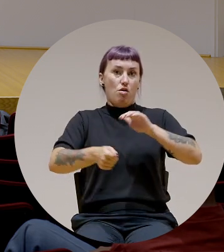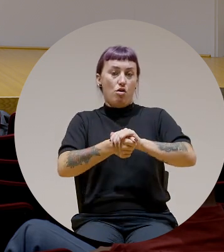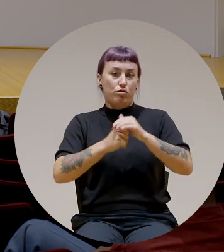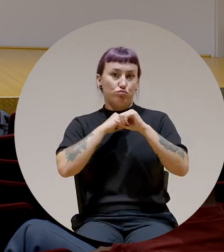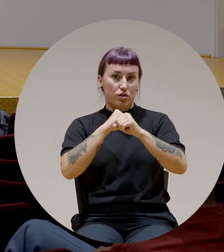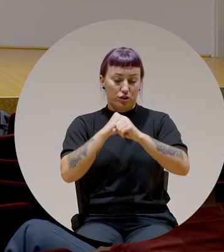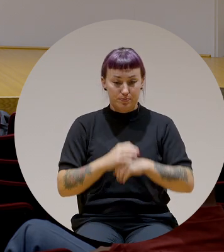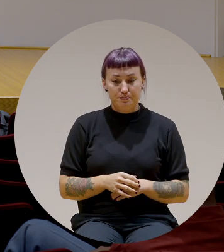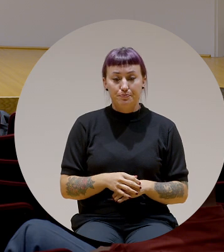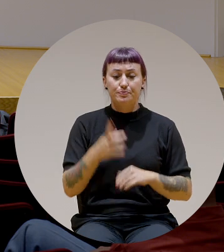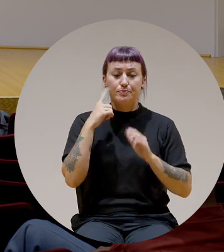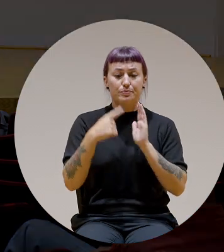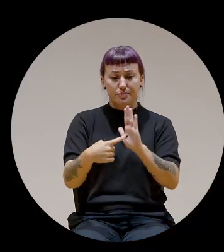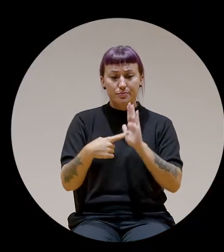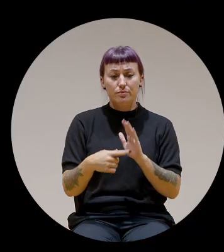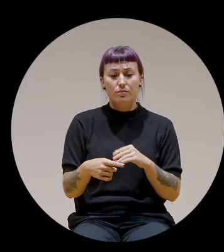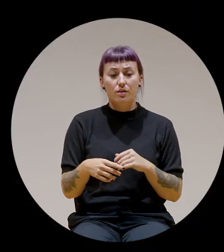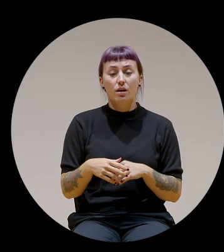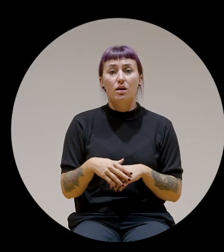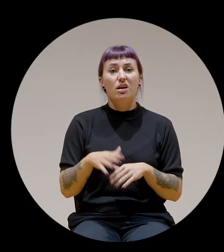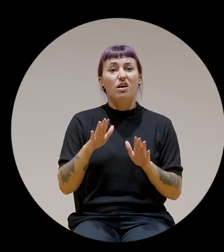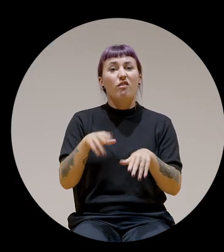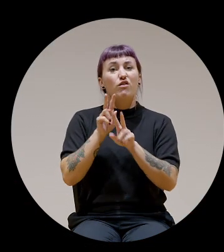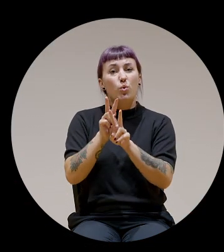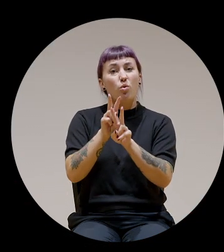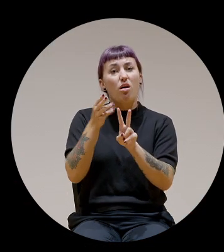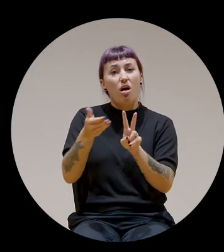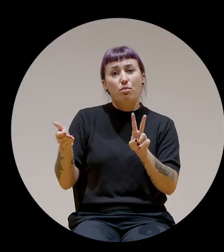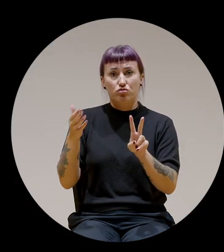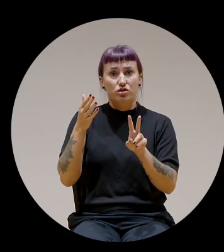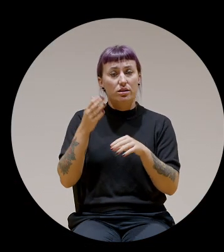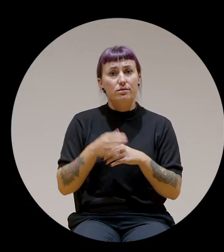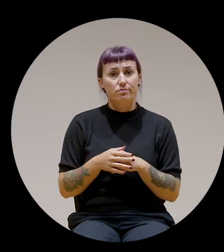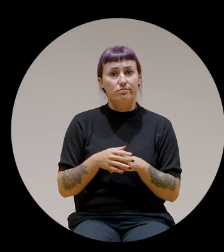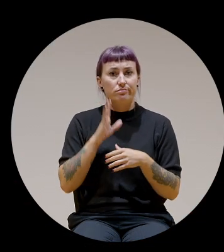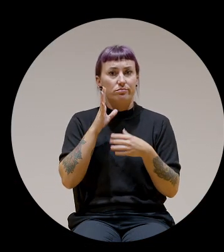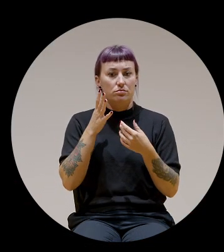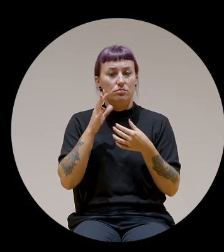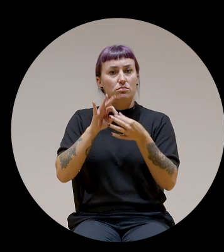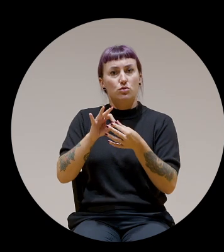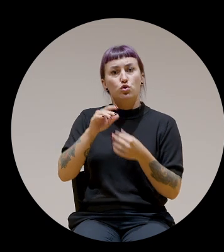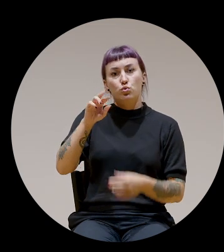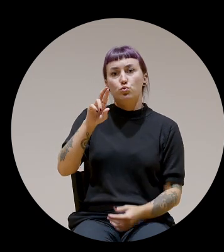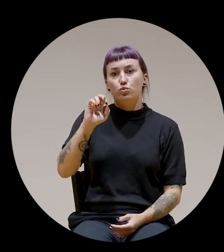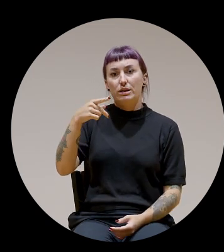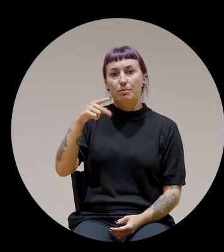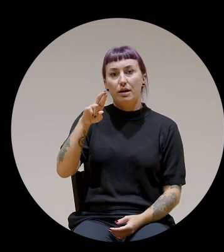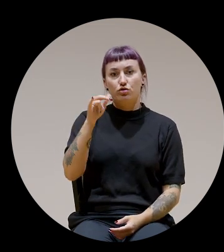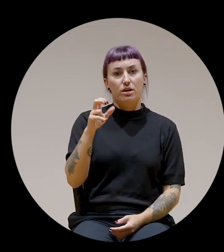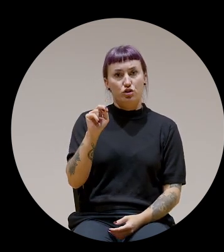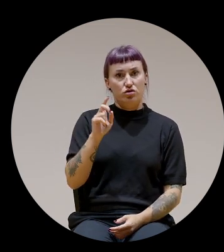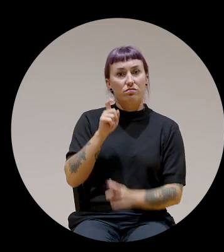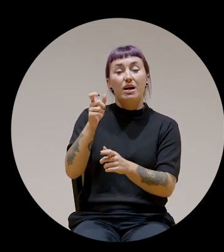wanted to give you examples. So funerary objects are subject to repatriation. Doesn't mean it